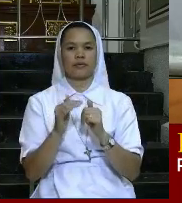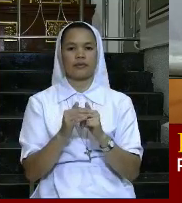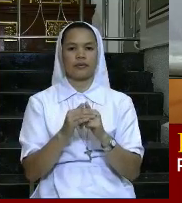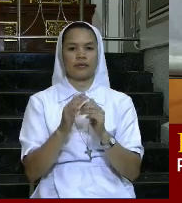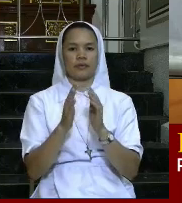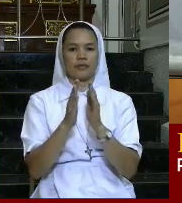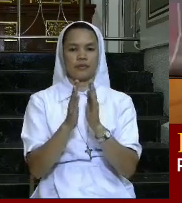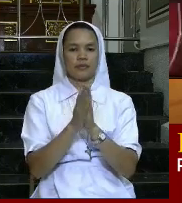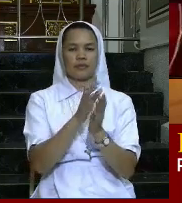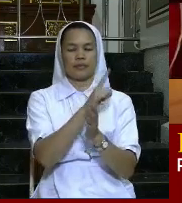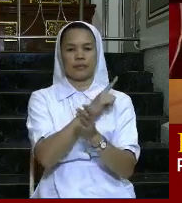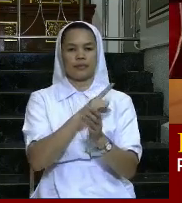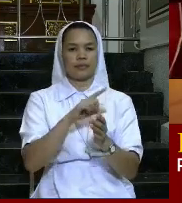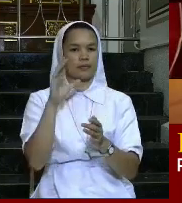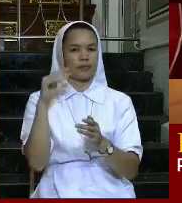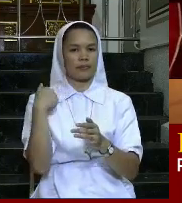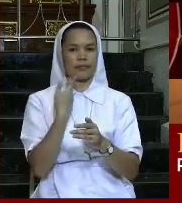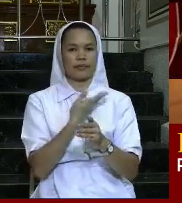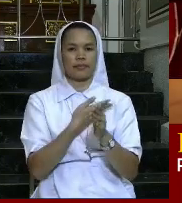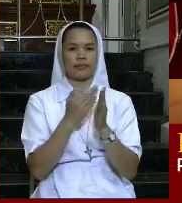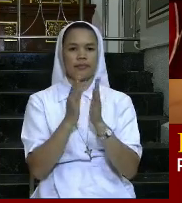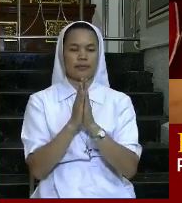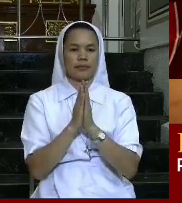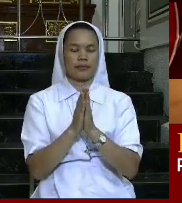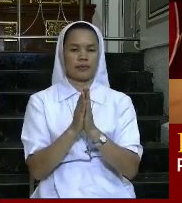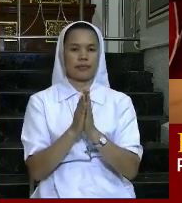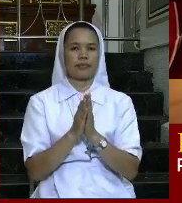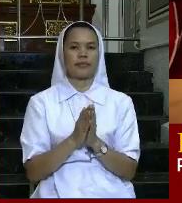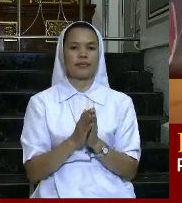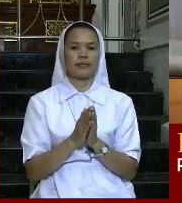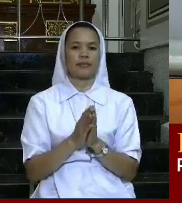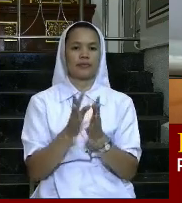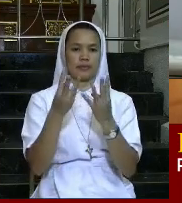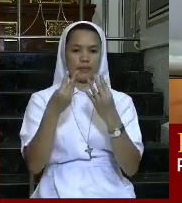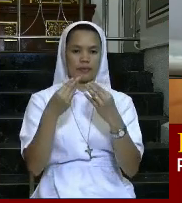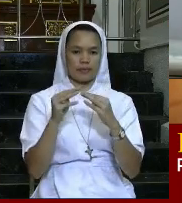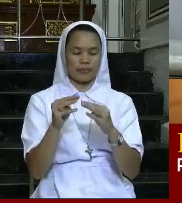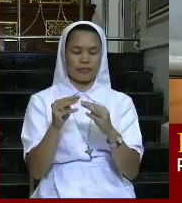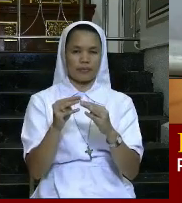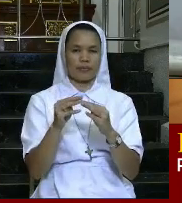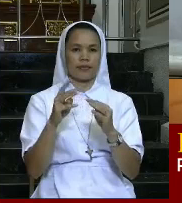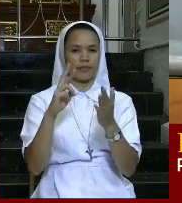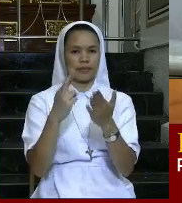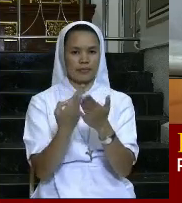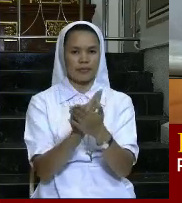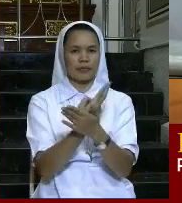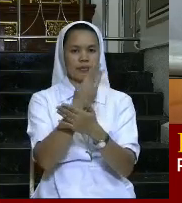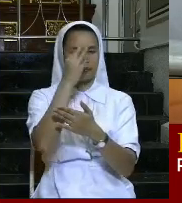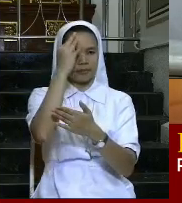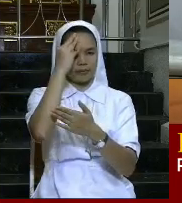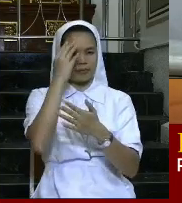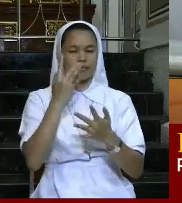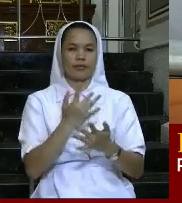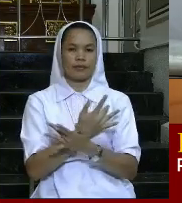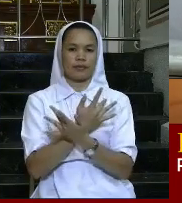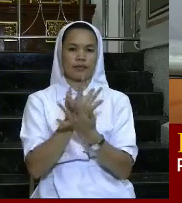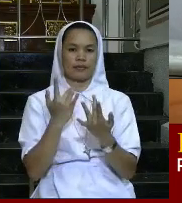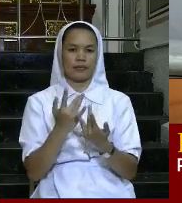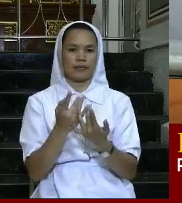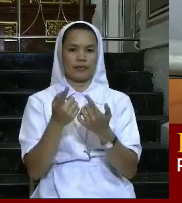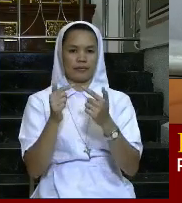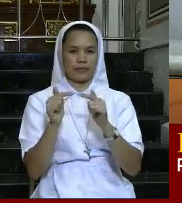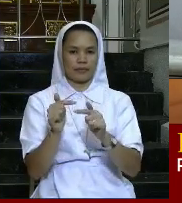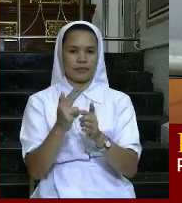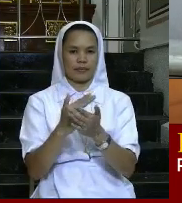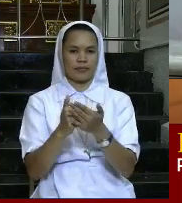We pray. Lord, hear our prayer. May we be renewed in mind and heart during this